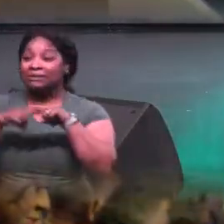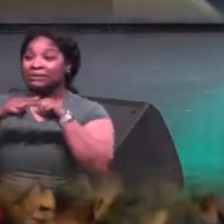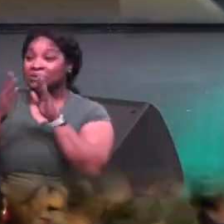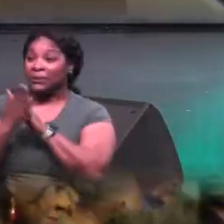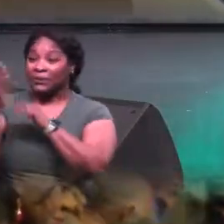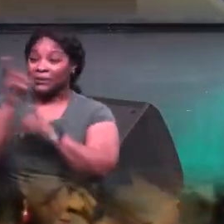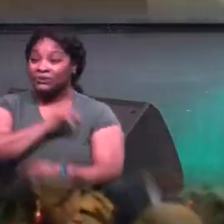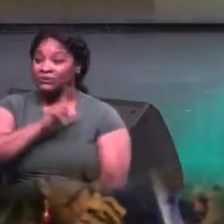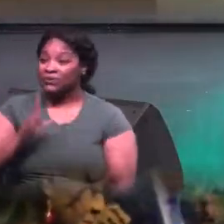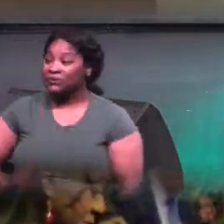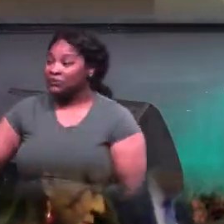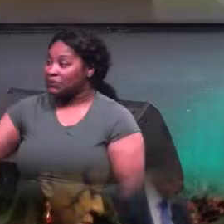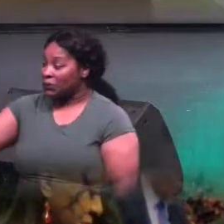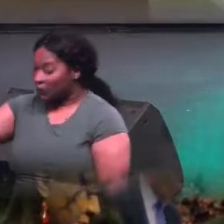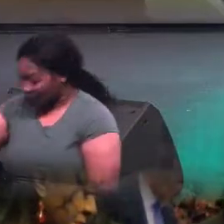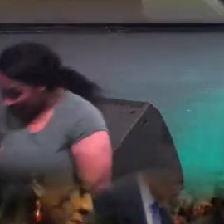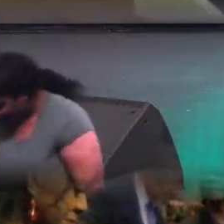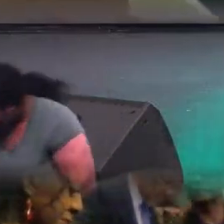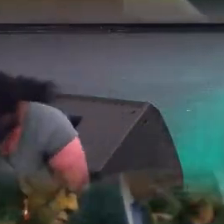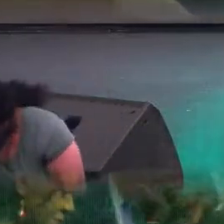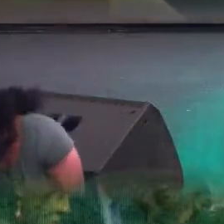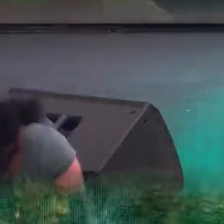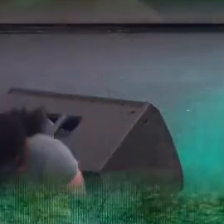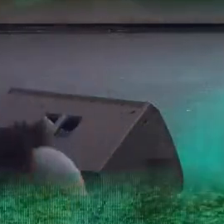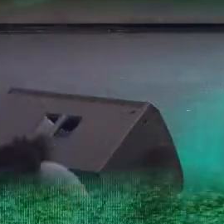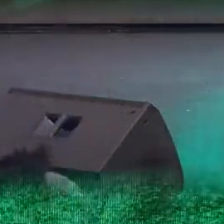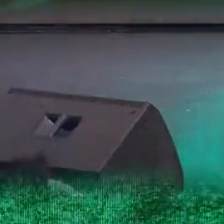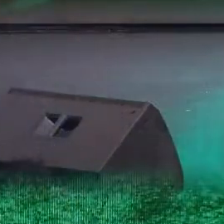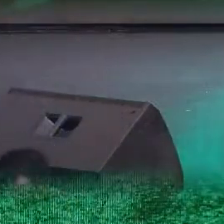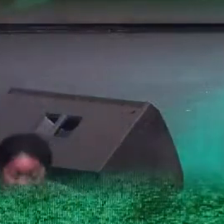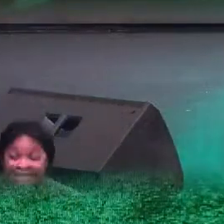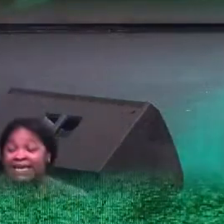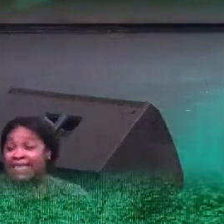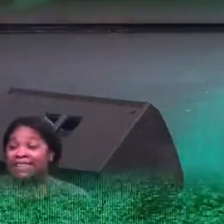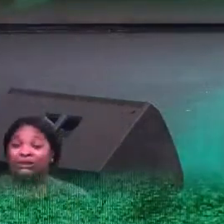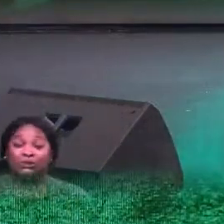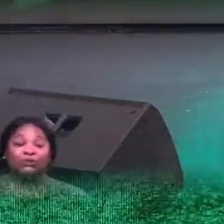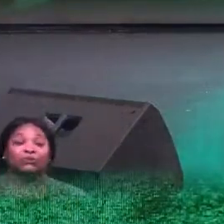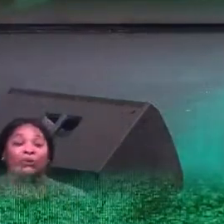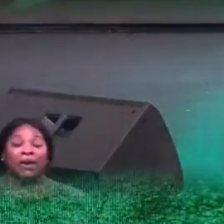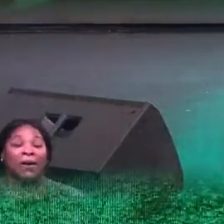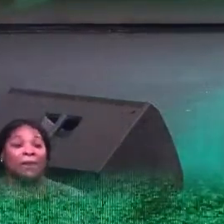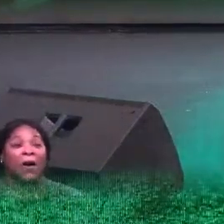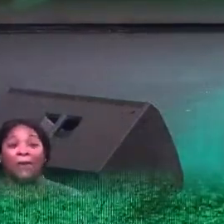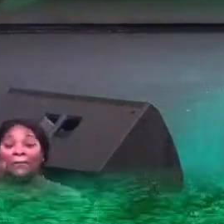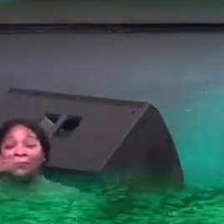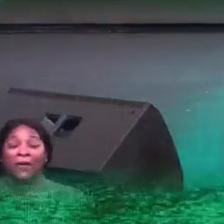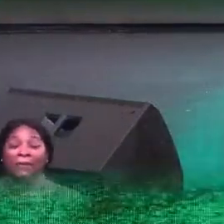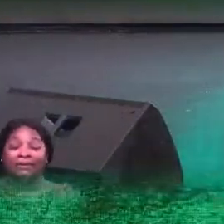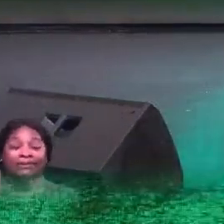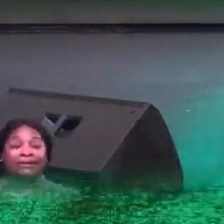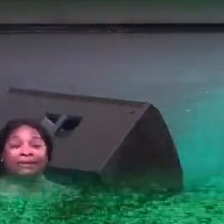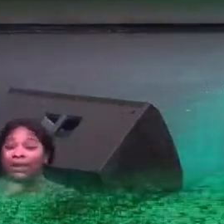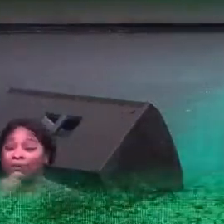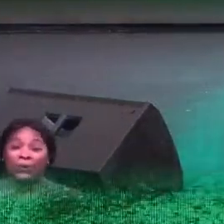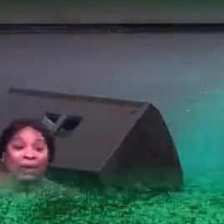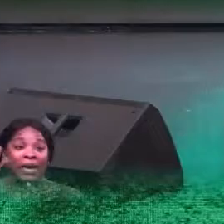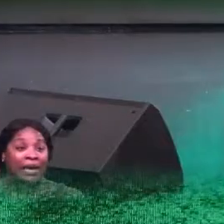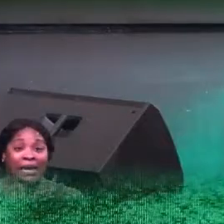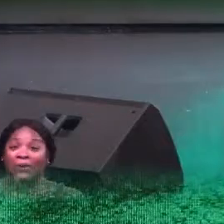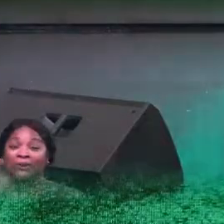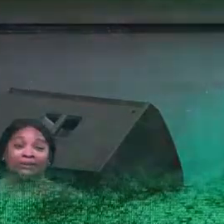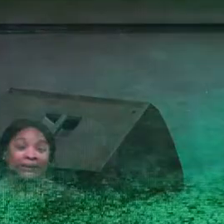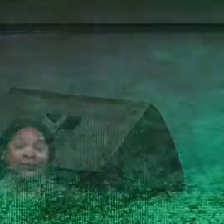in the presence of the Lord. This is the story of Palm Sunday. I don't want anyone to leave here